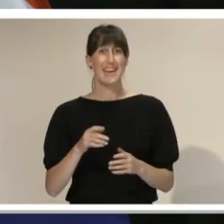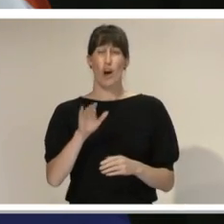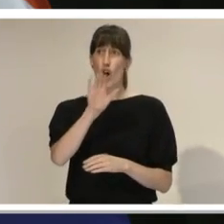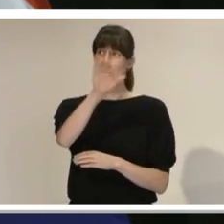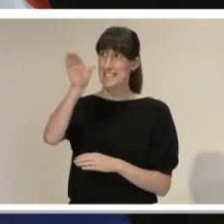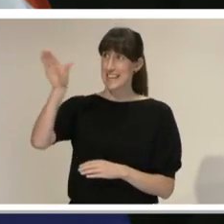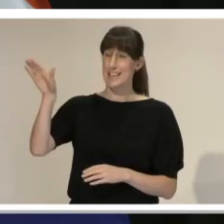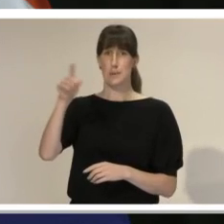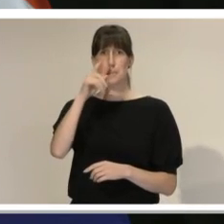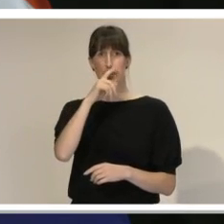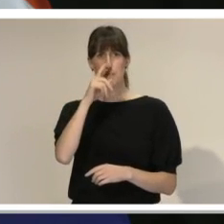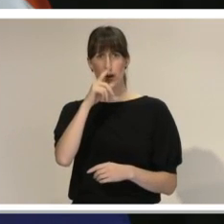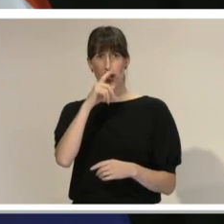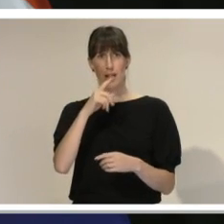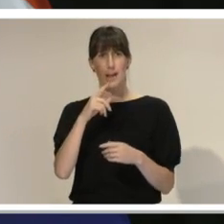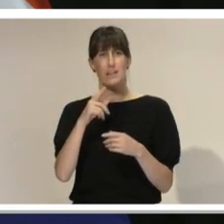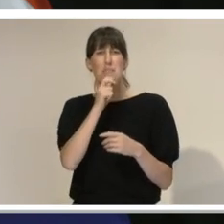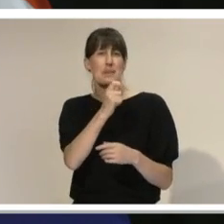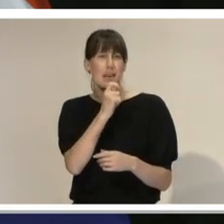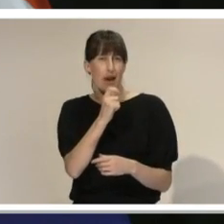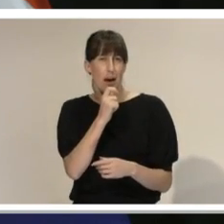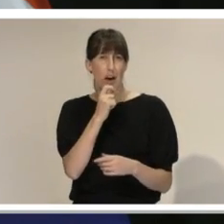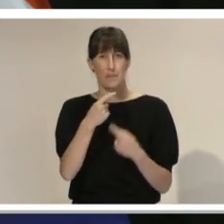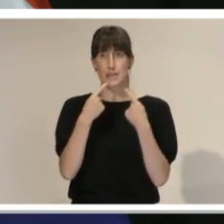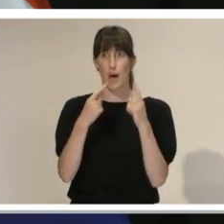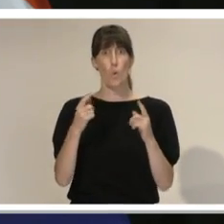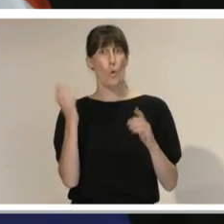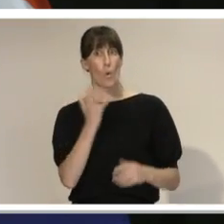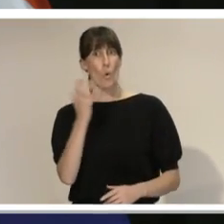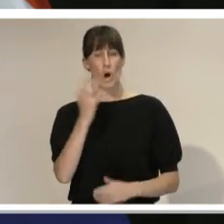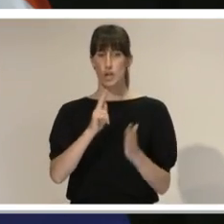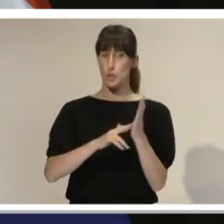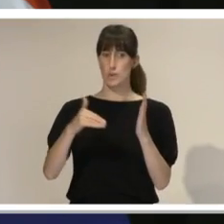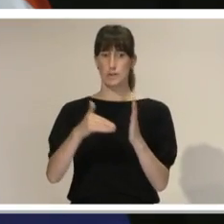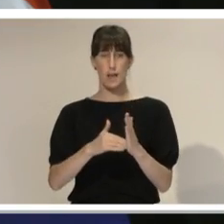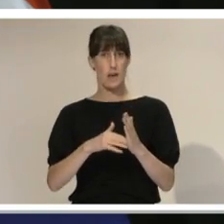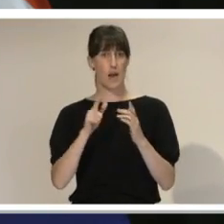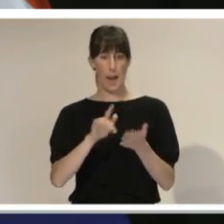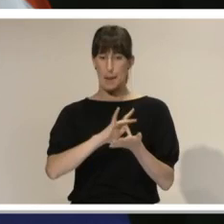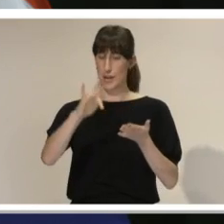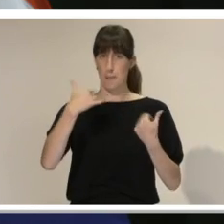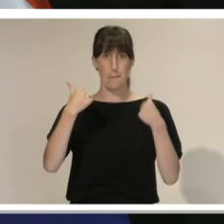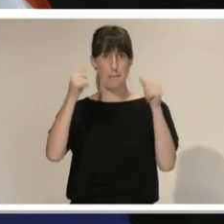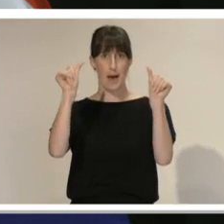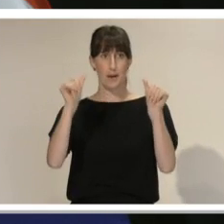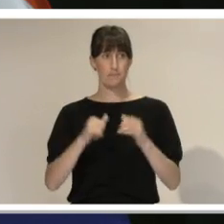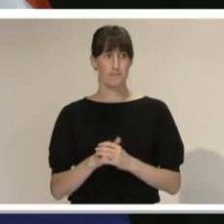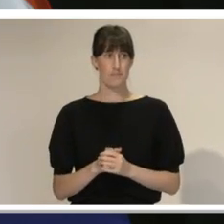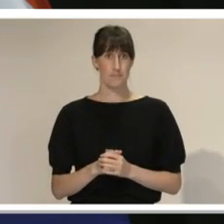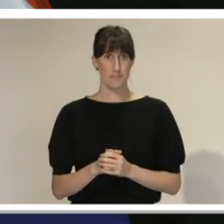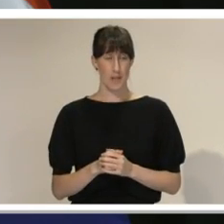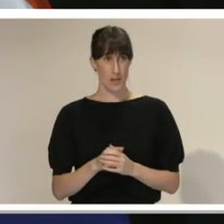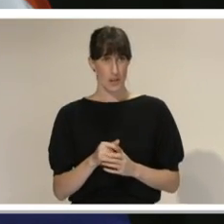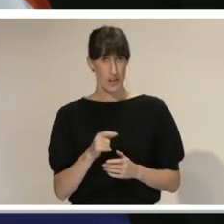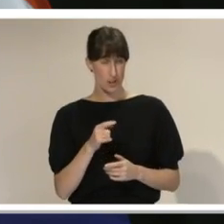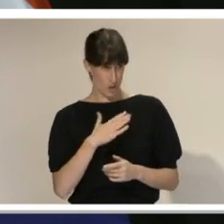us, with that headline. Would you like to correct some of those? Correct the international headlines? Yeah,